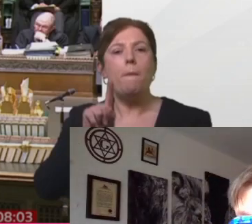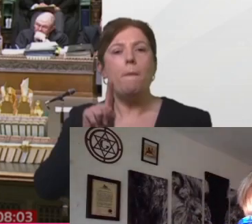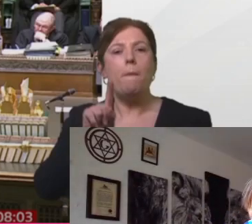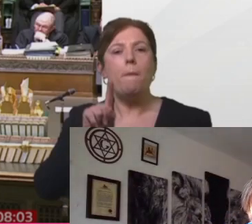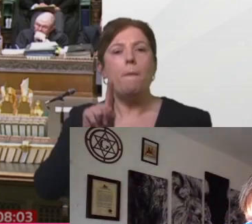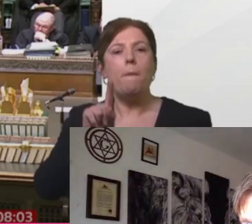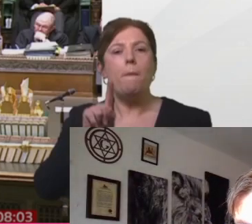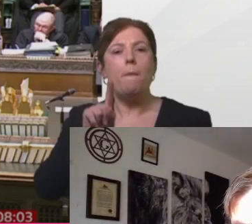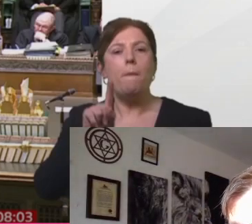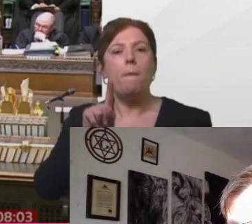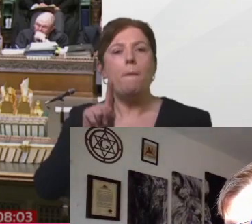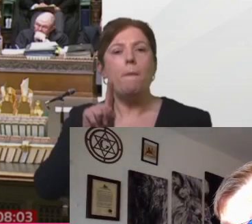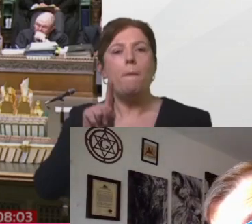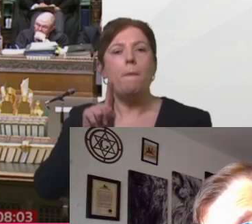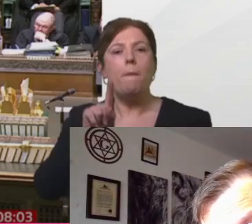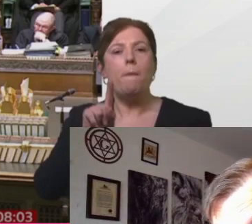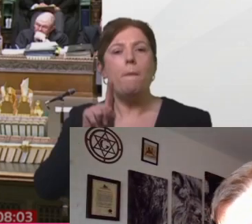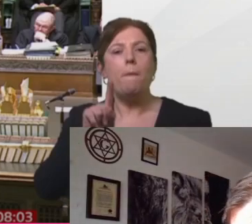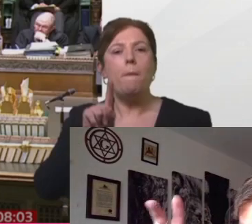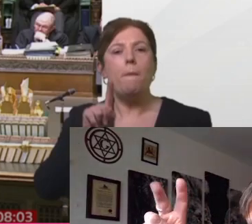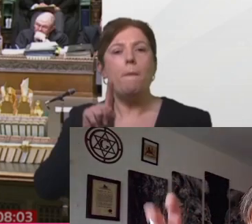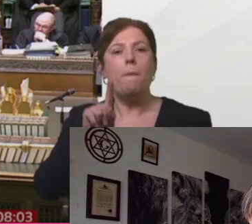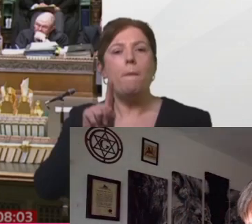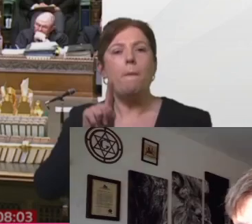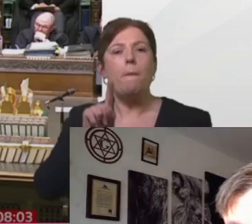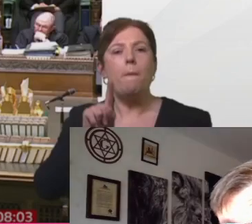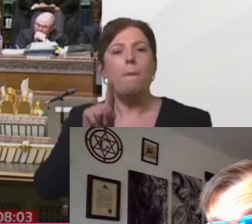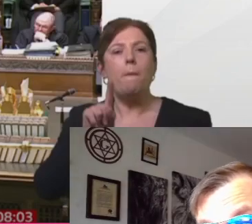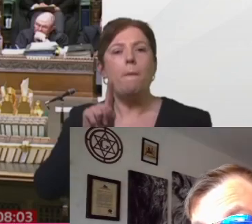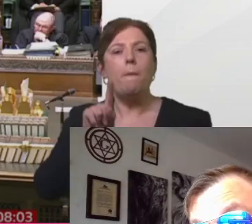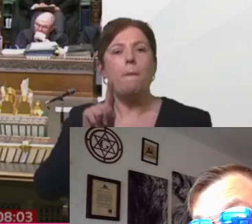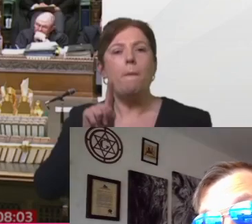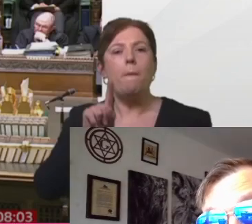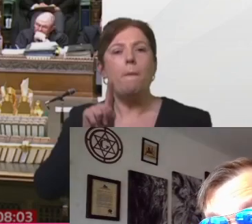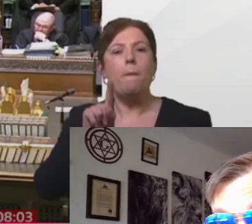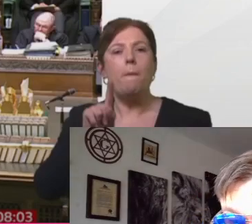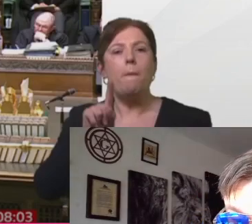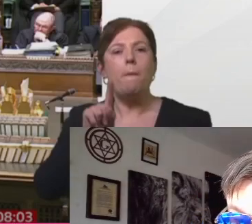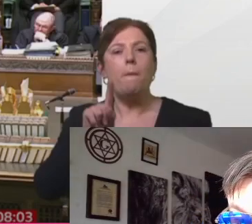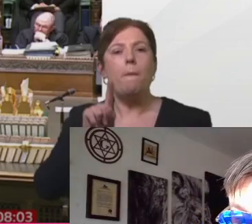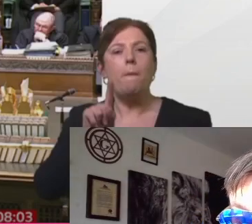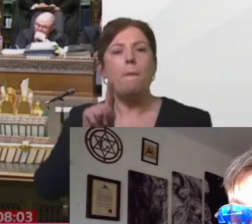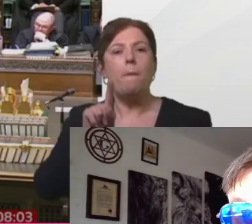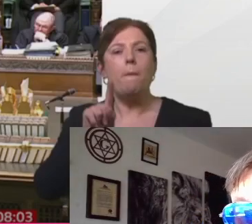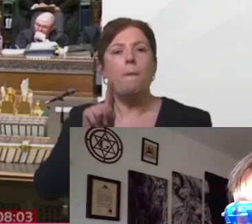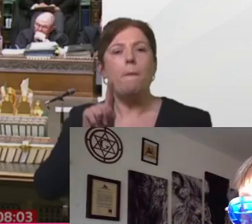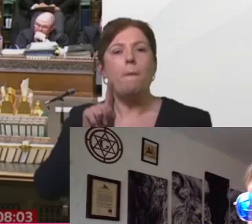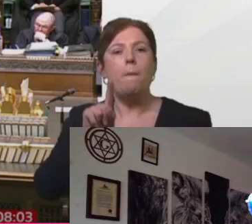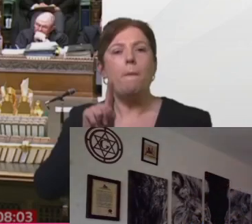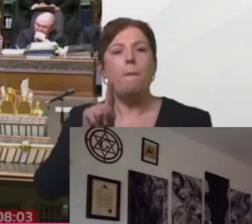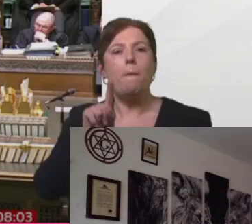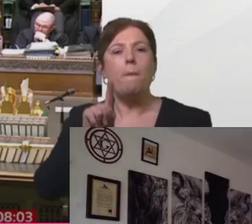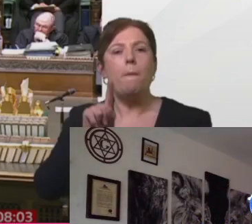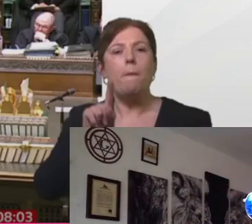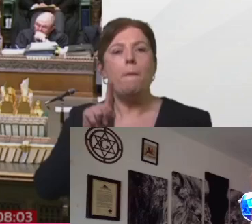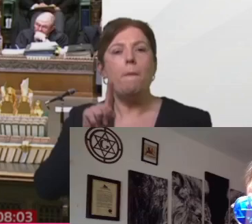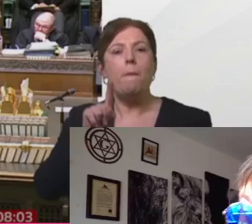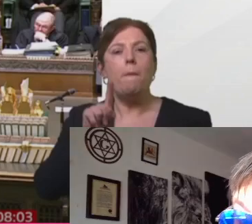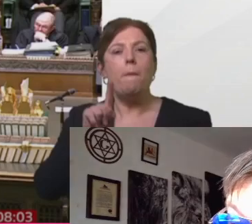policy of rounding up illegal immigrants and sending them to fucking God knows where. Let's say they extend that in the future to